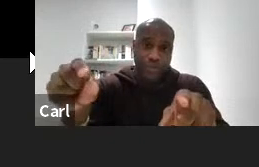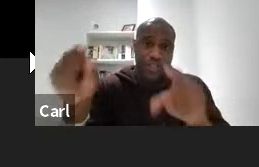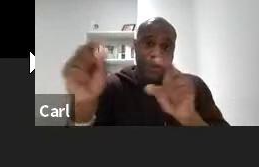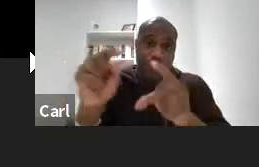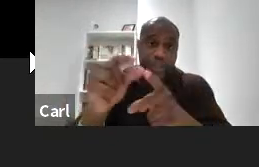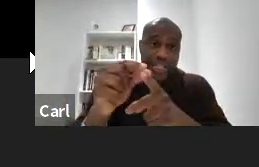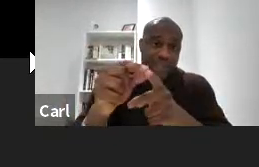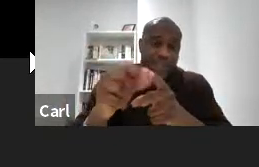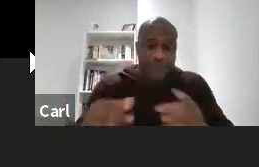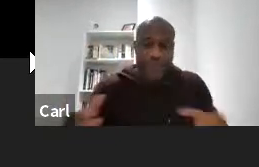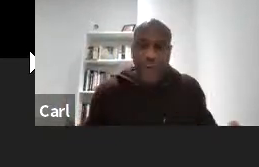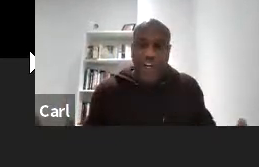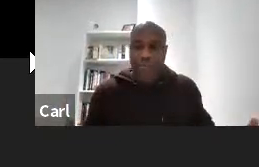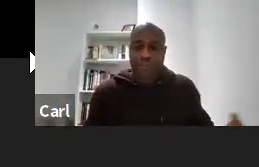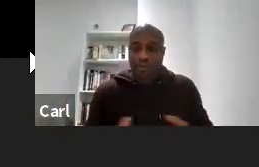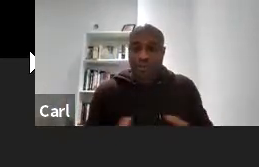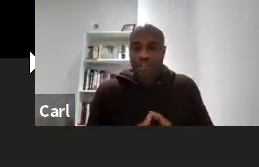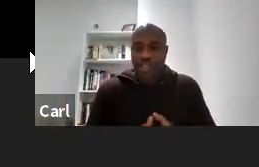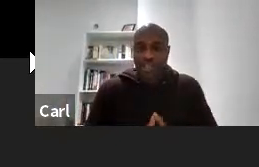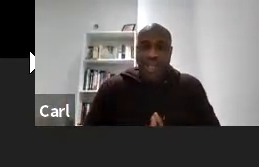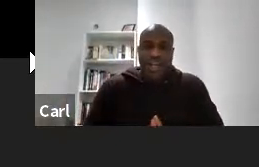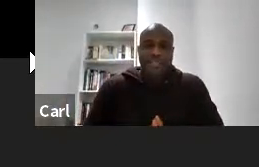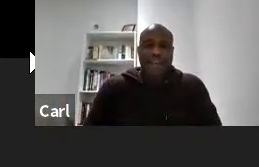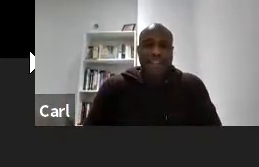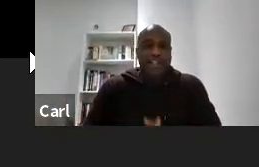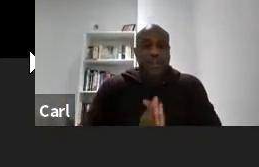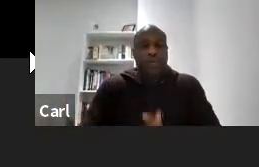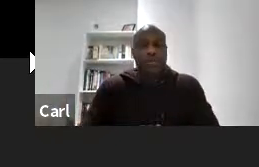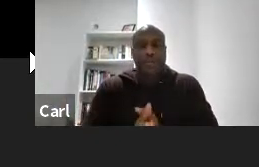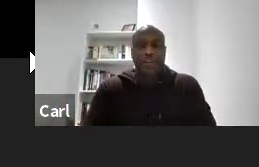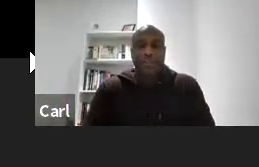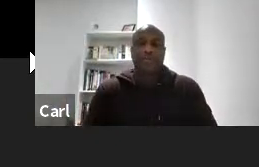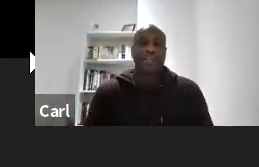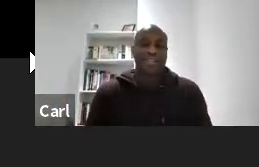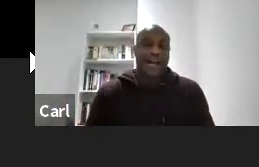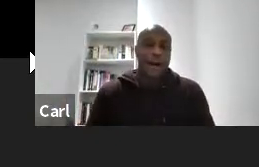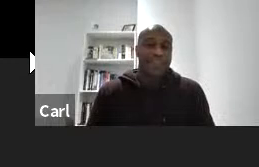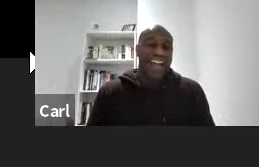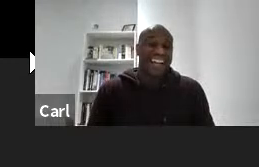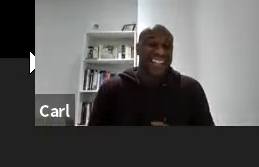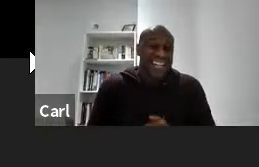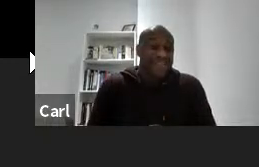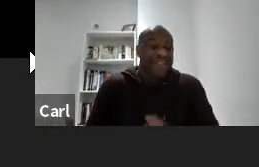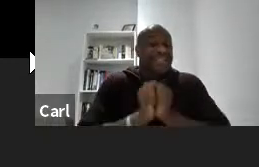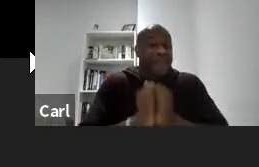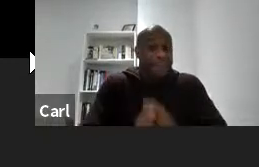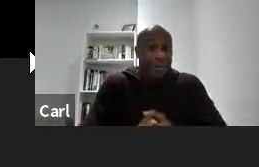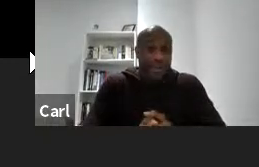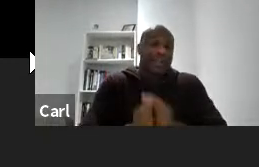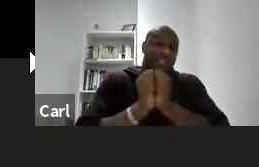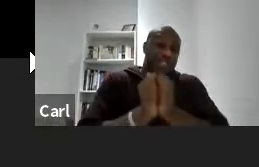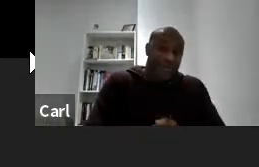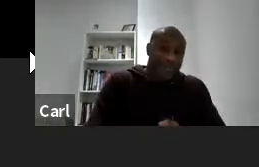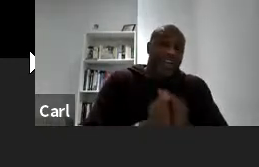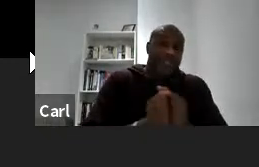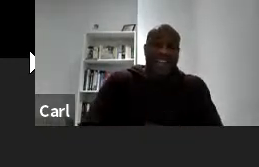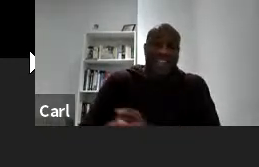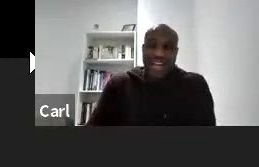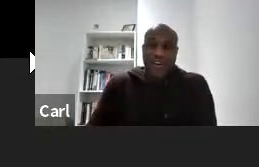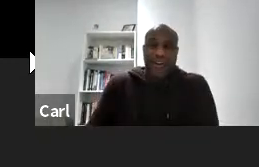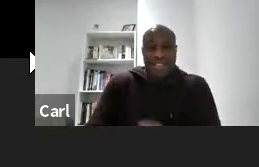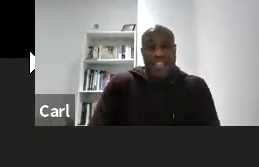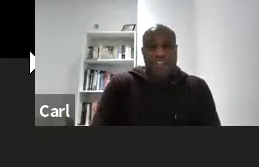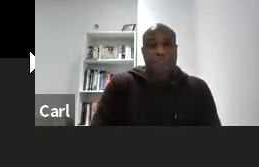platform uses Google Sheets, which if you've not come across Google Sheets, is basically Google's version of Excel. And it's even simpler to use